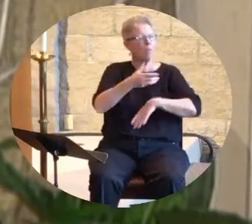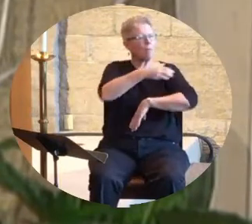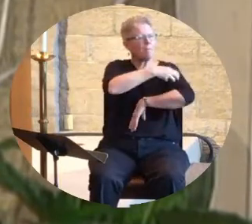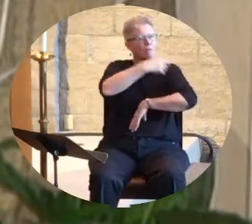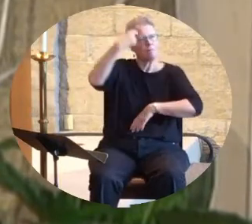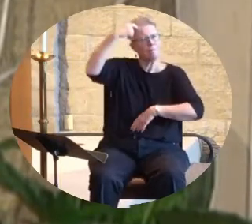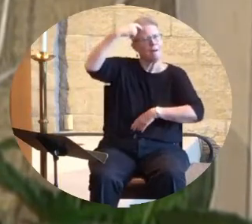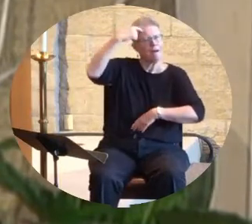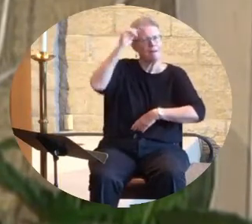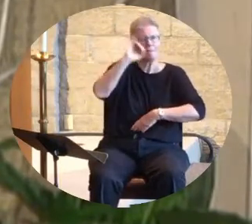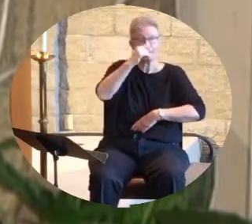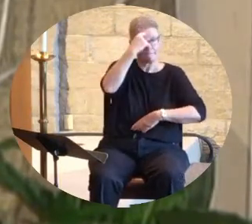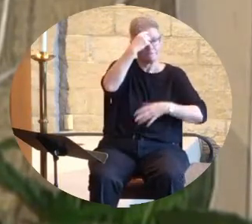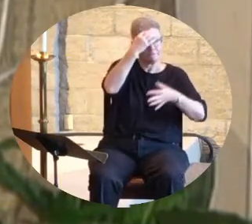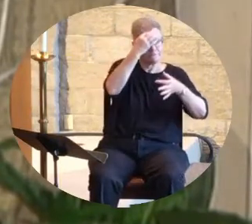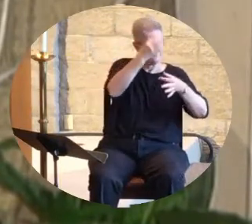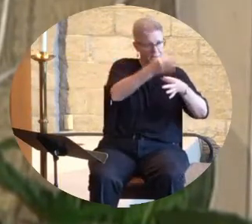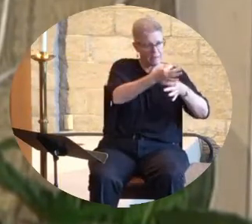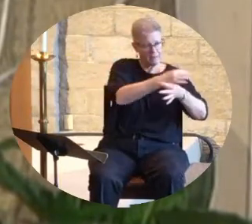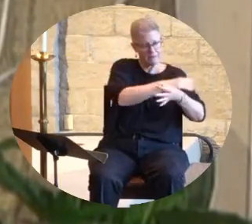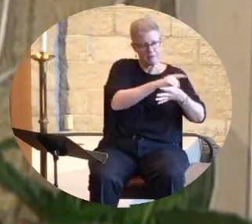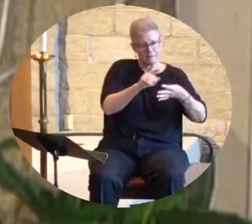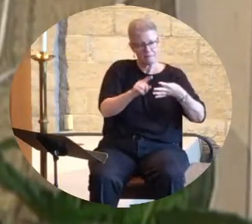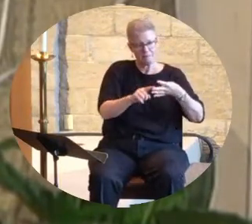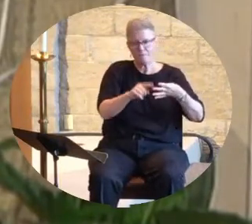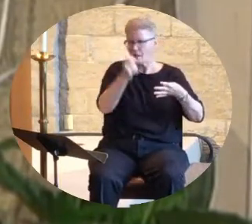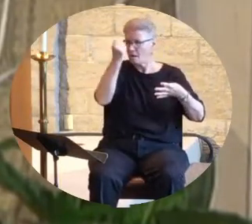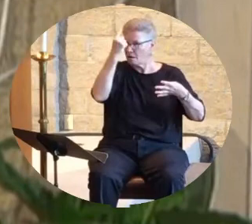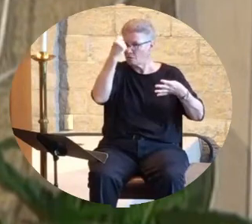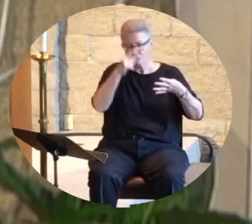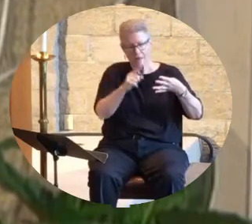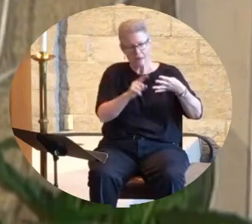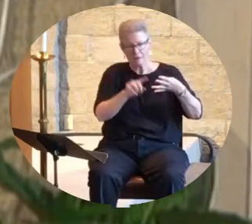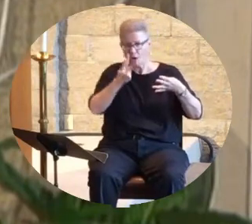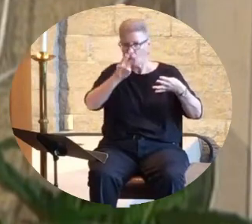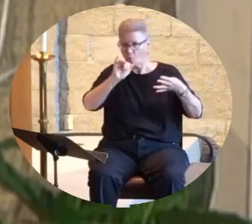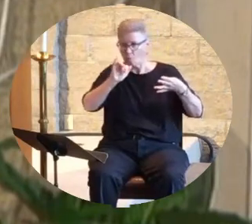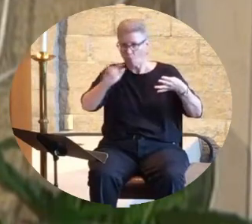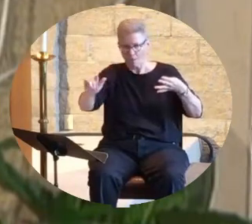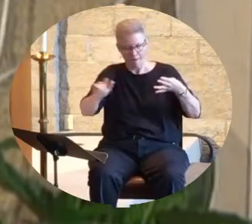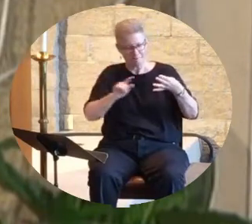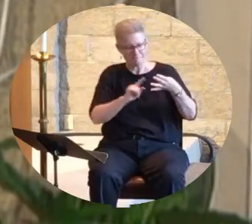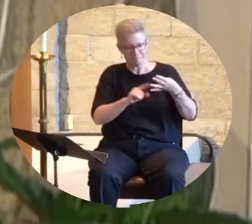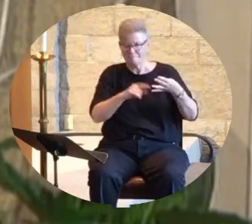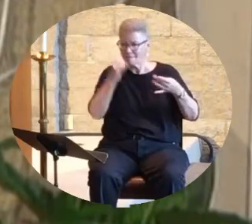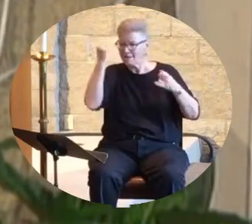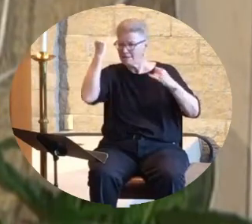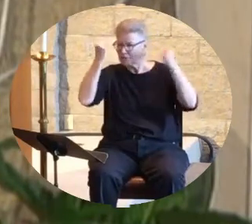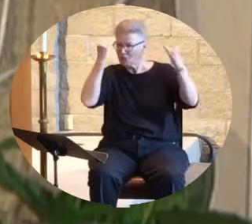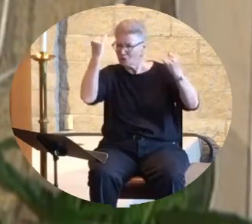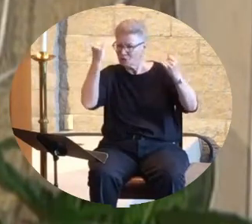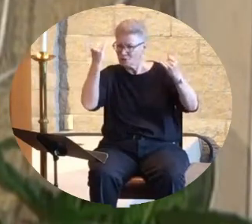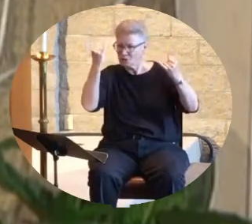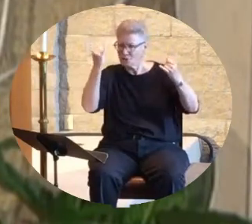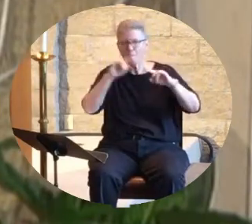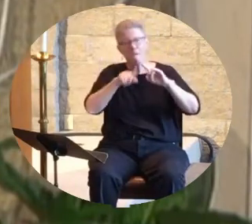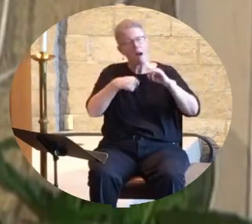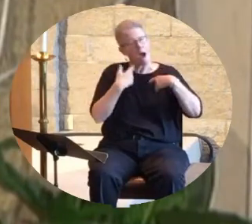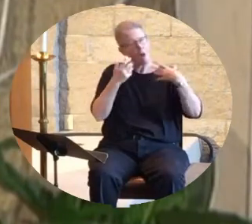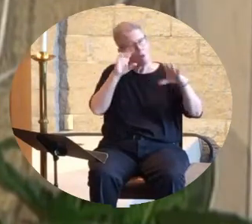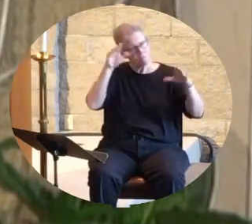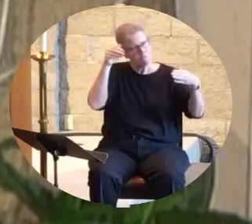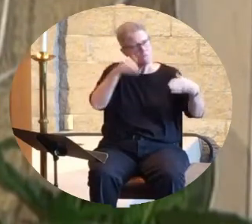faith, understanding, will, imagination. And I want to touch on faith. I think